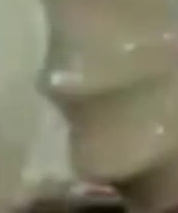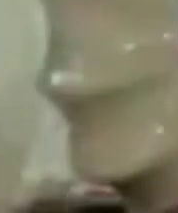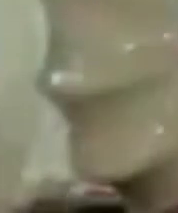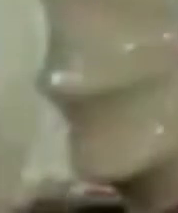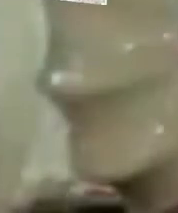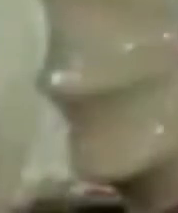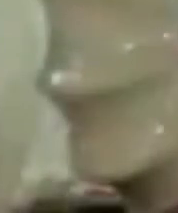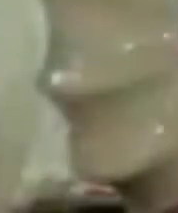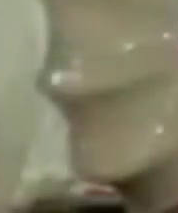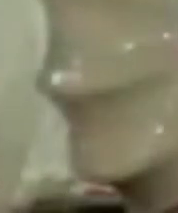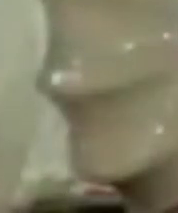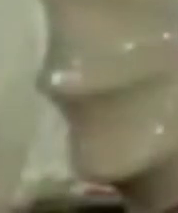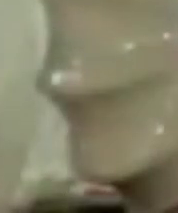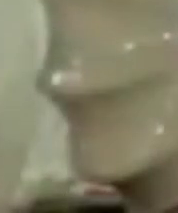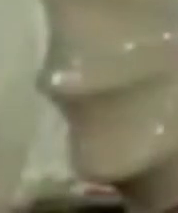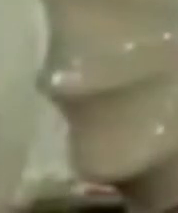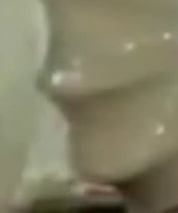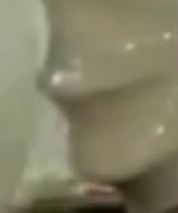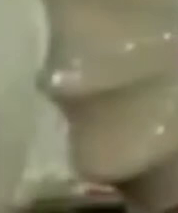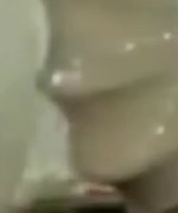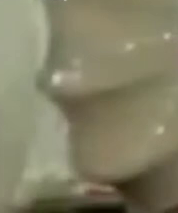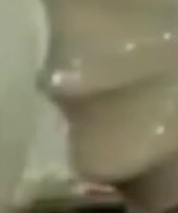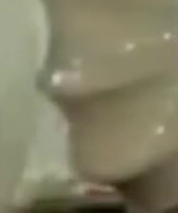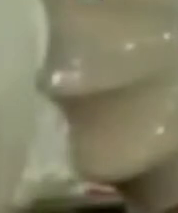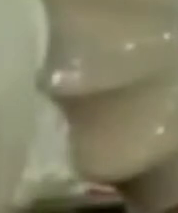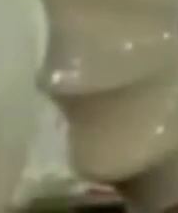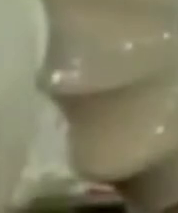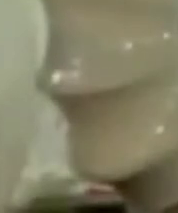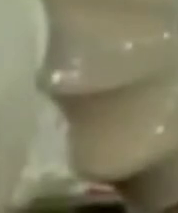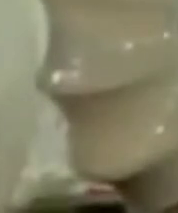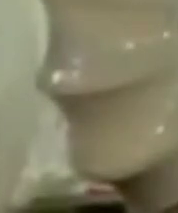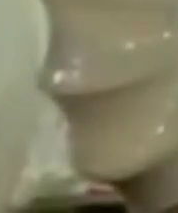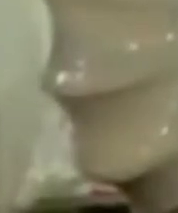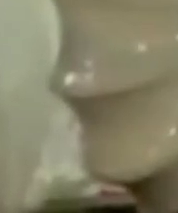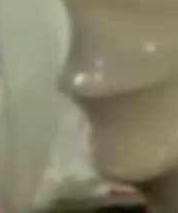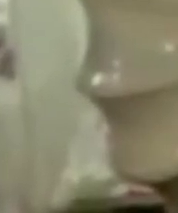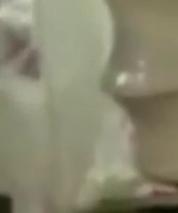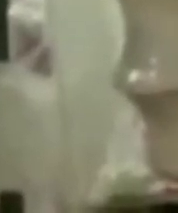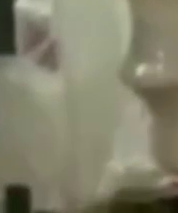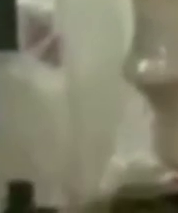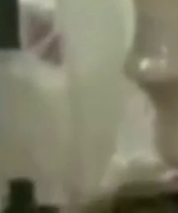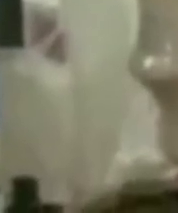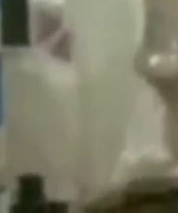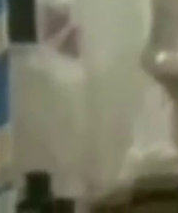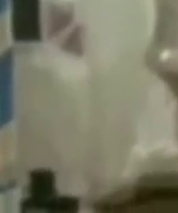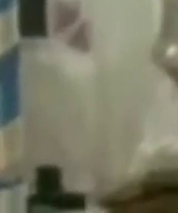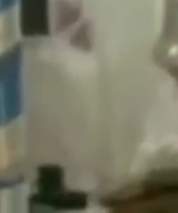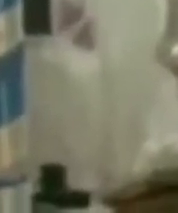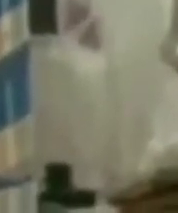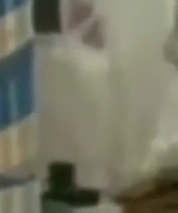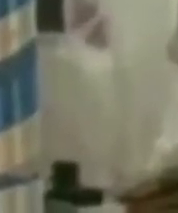now. Oh, Jesus is here